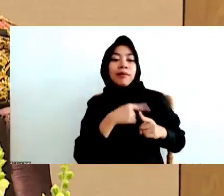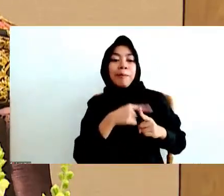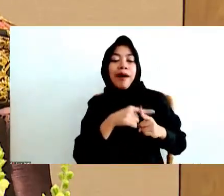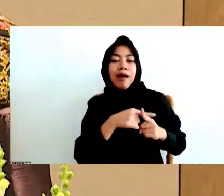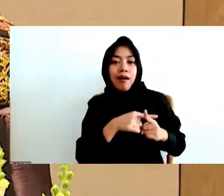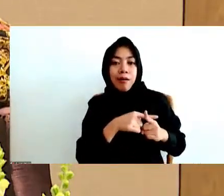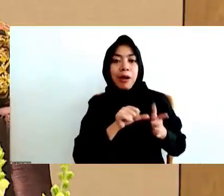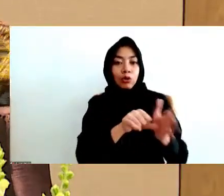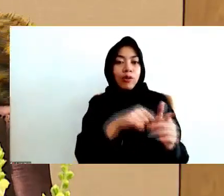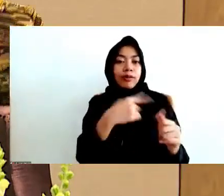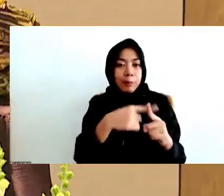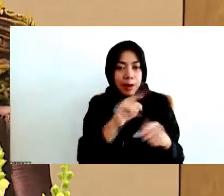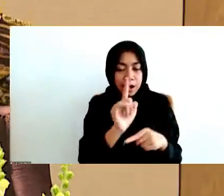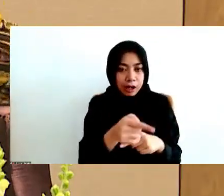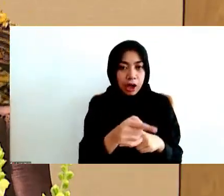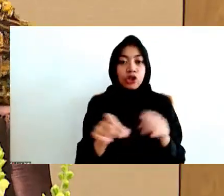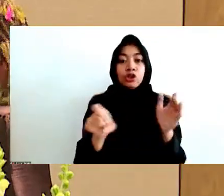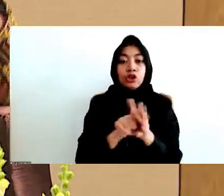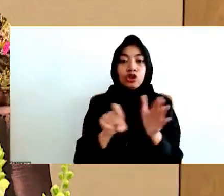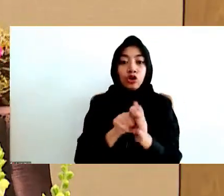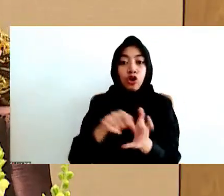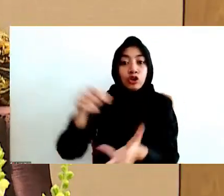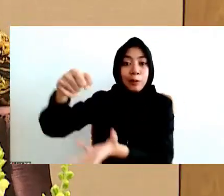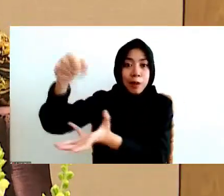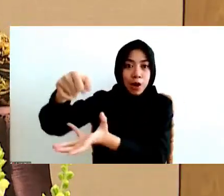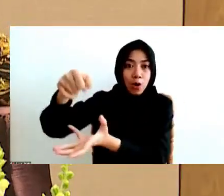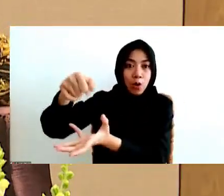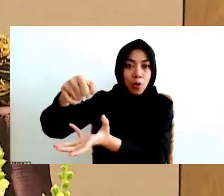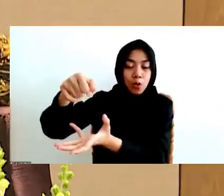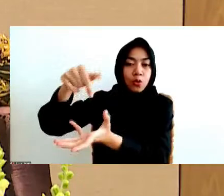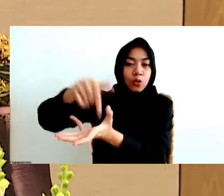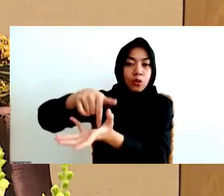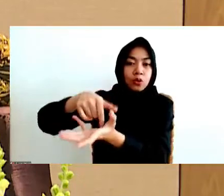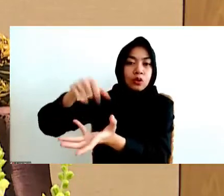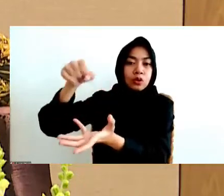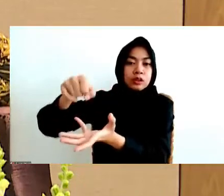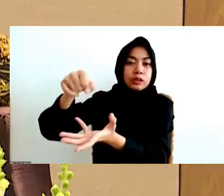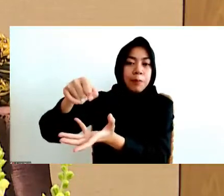example, the program Sembako, their initial